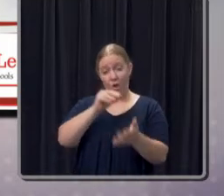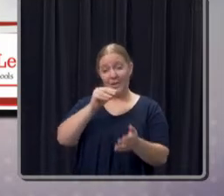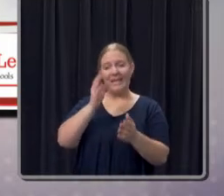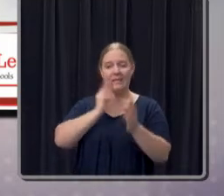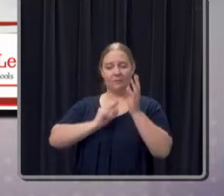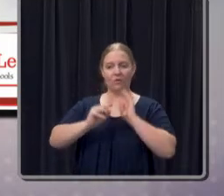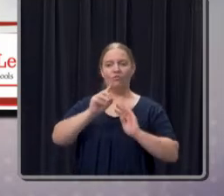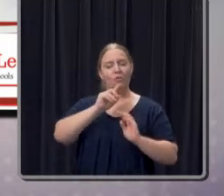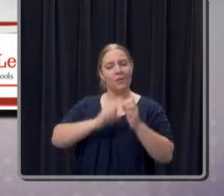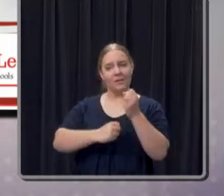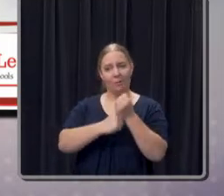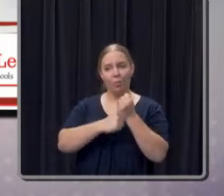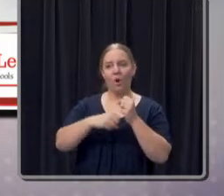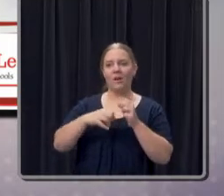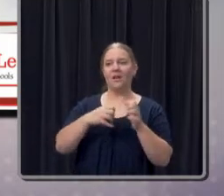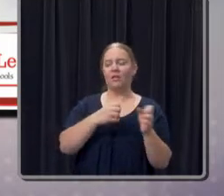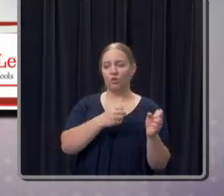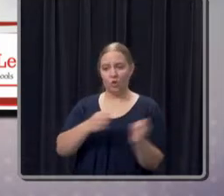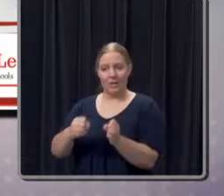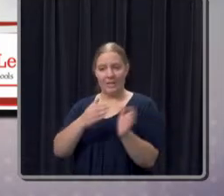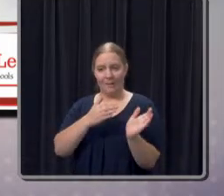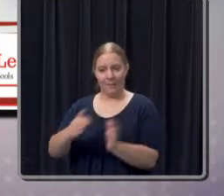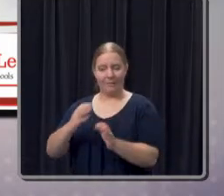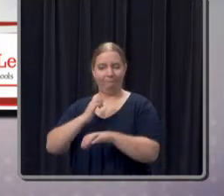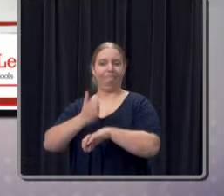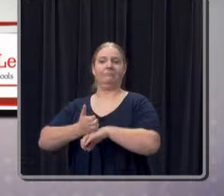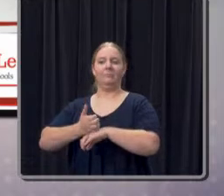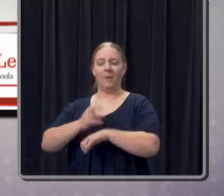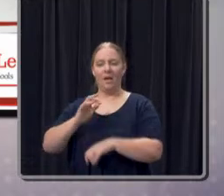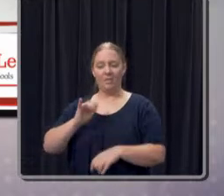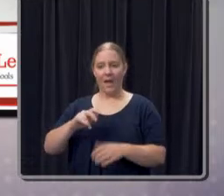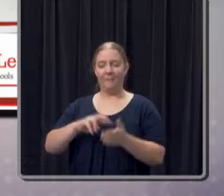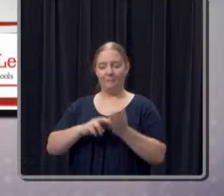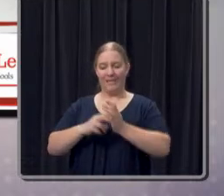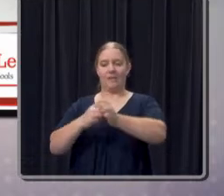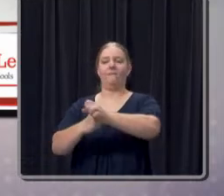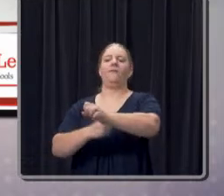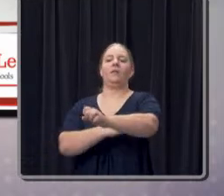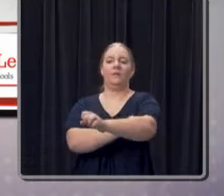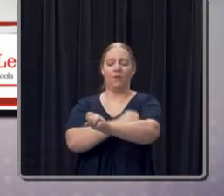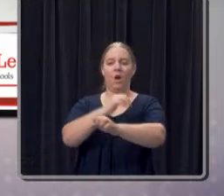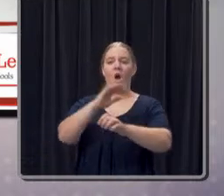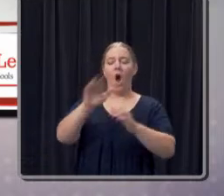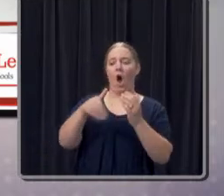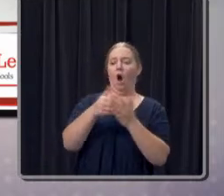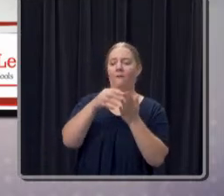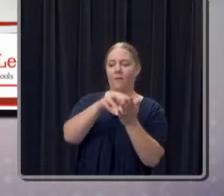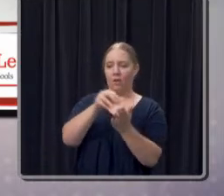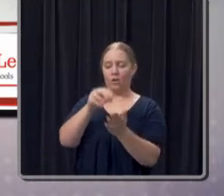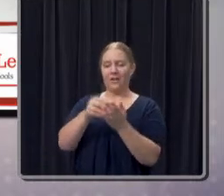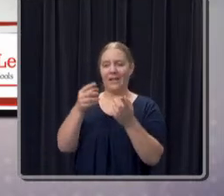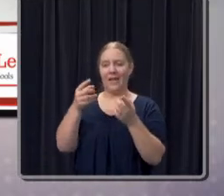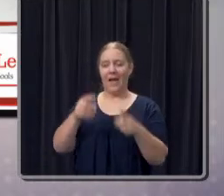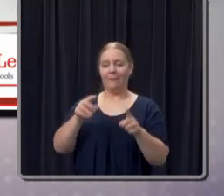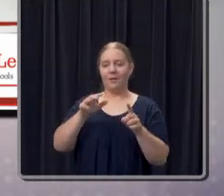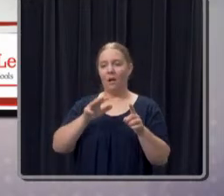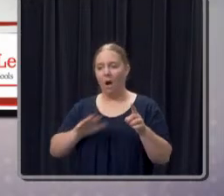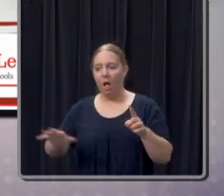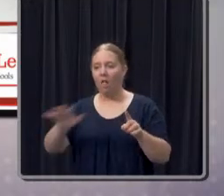really do support the strategic plan. That is the foundation of all of the learning that we do across our